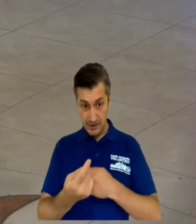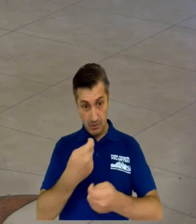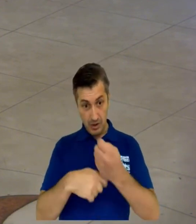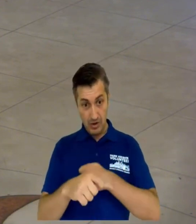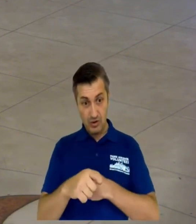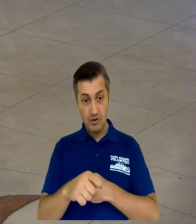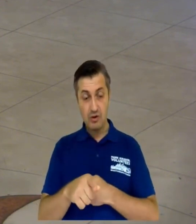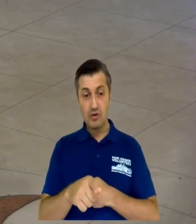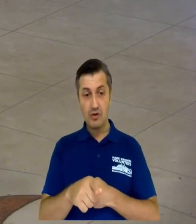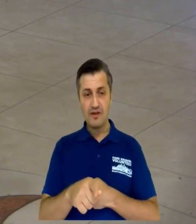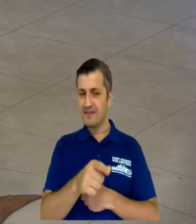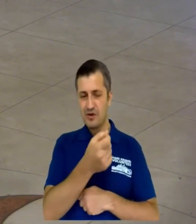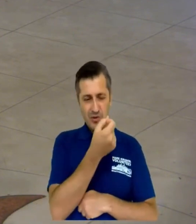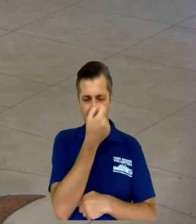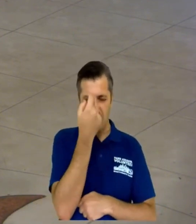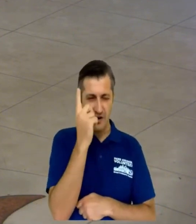they didn't realize that